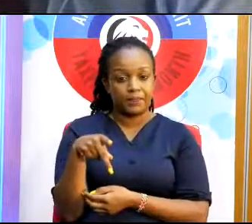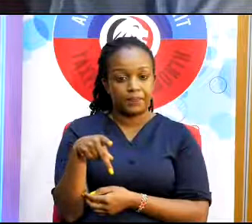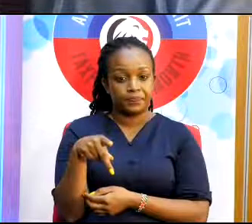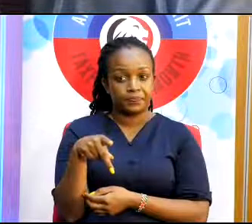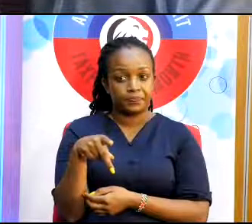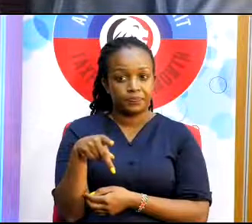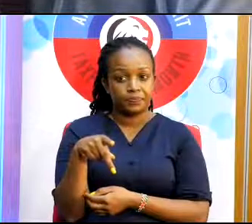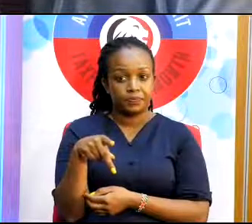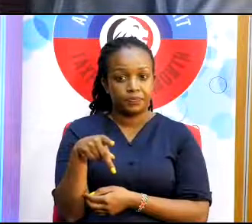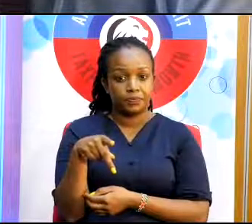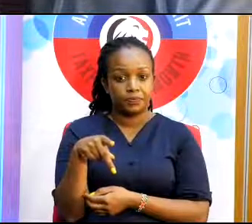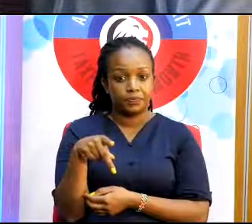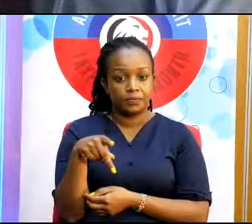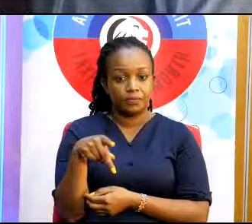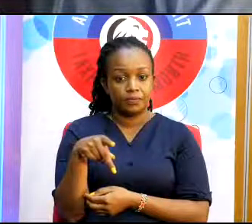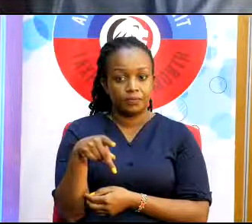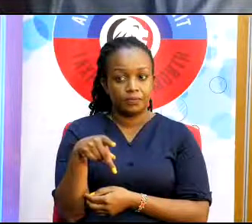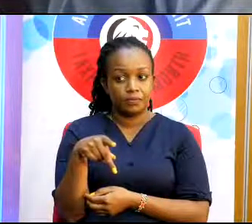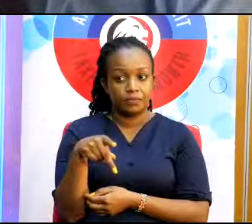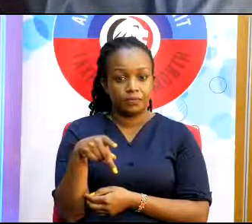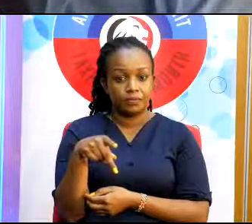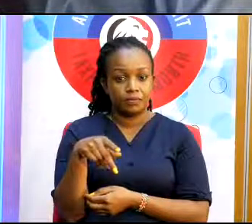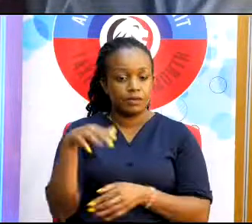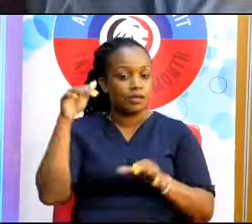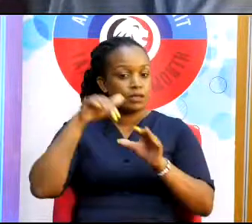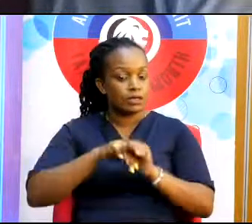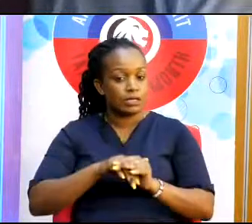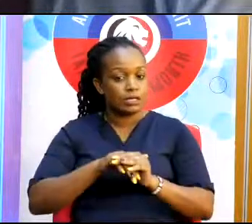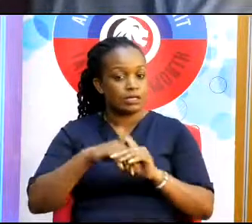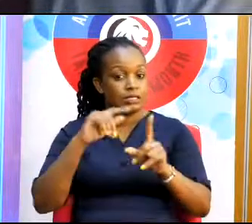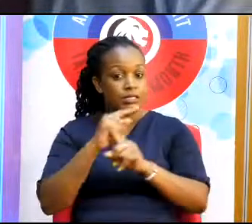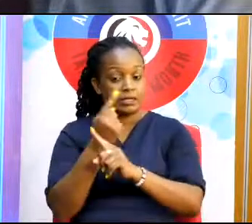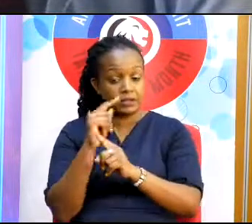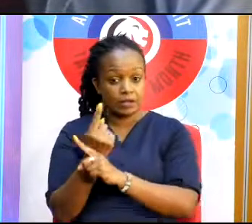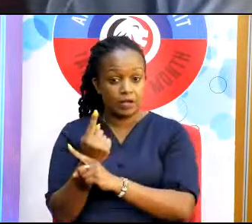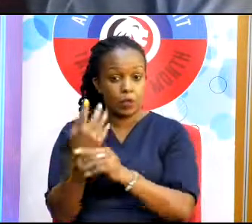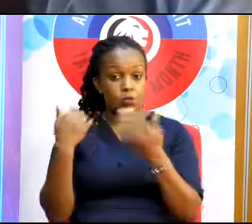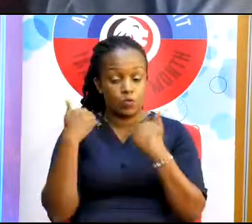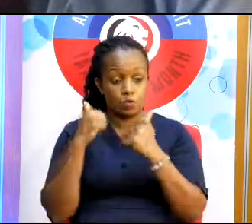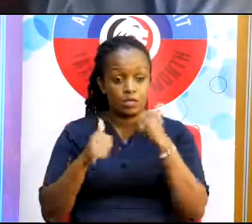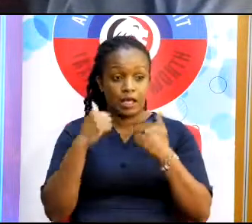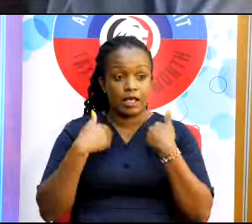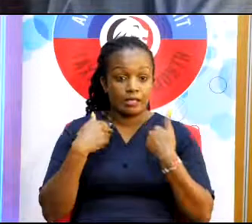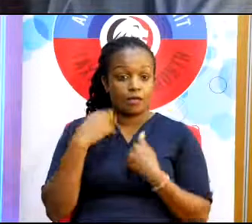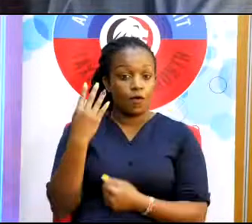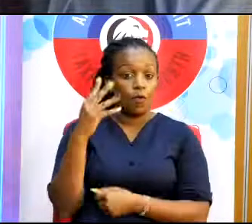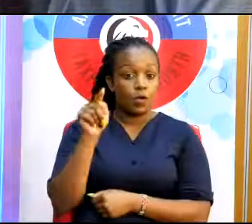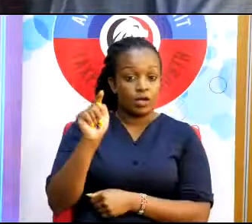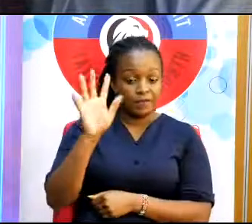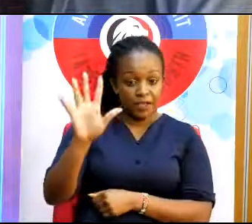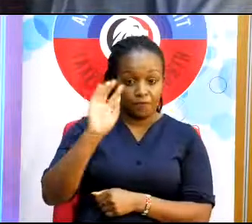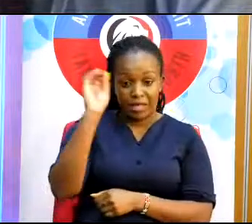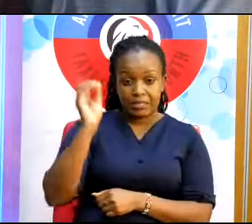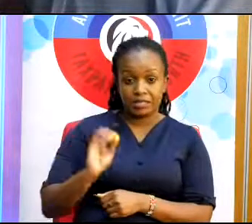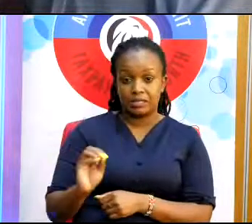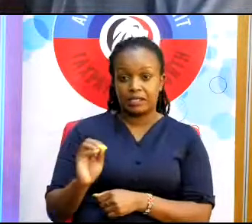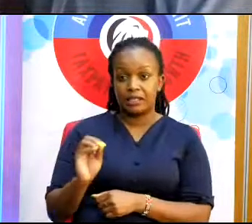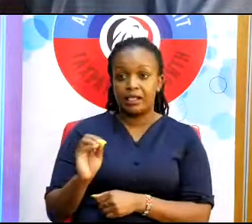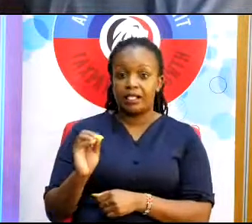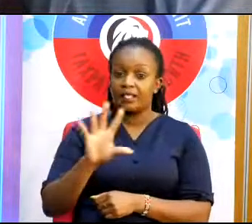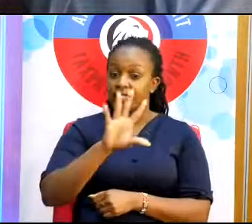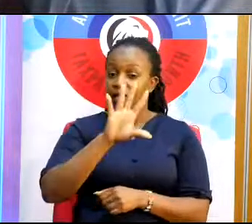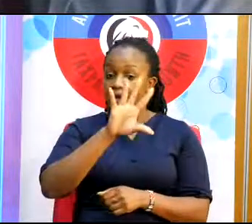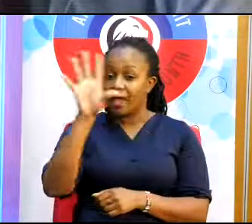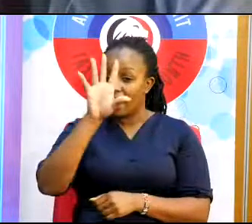that global GDP in 2020 alone will fall by about 4.5%. The African economic